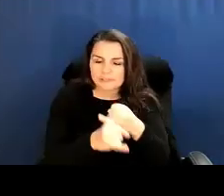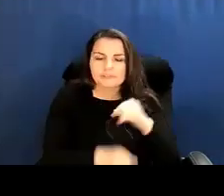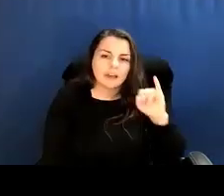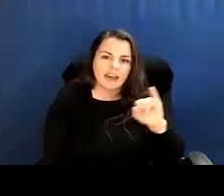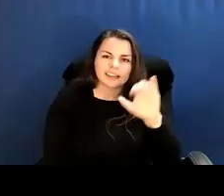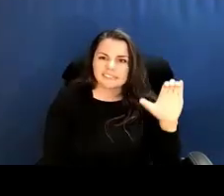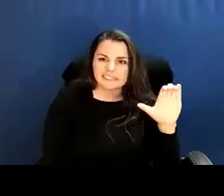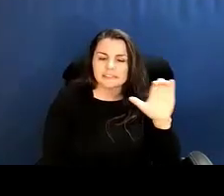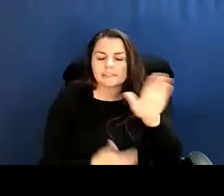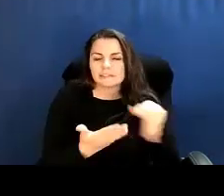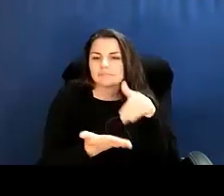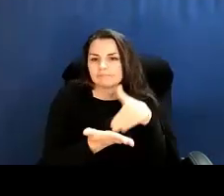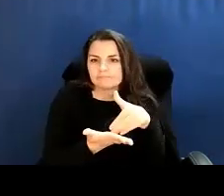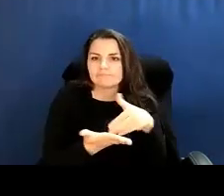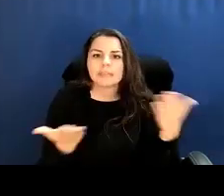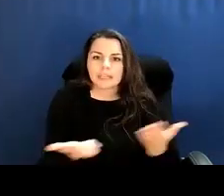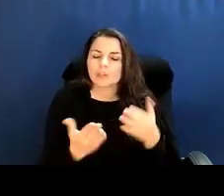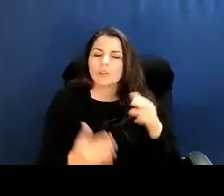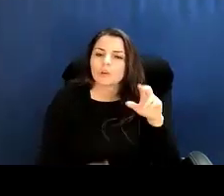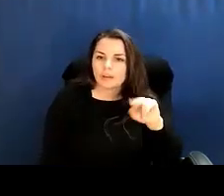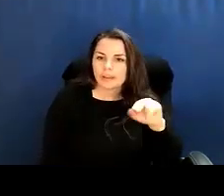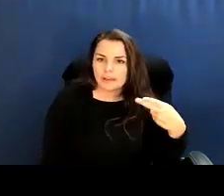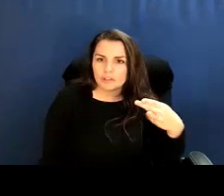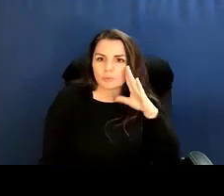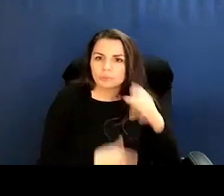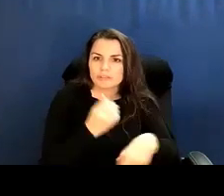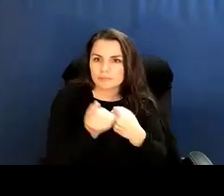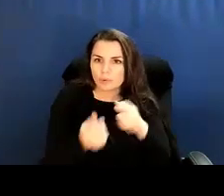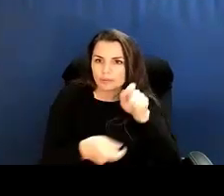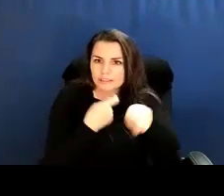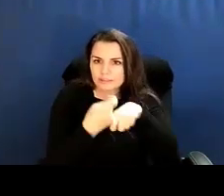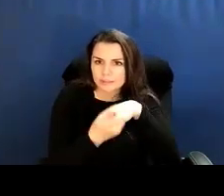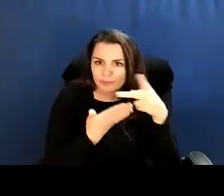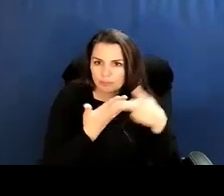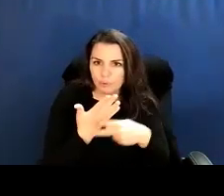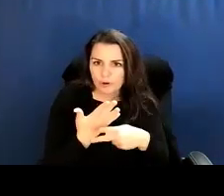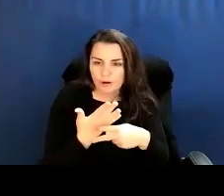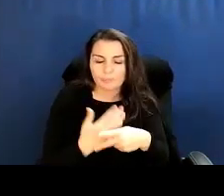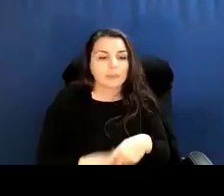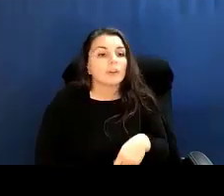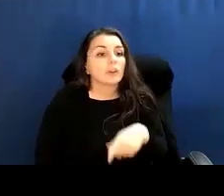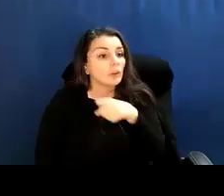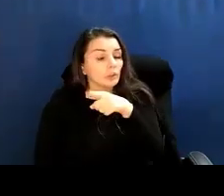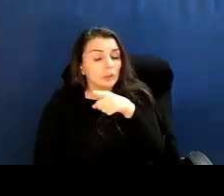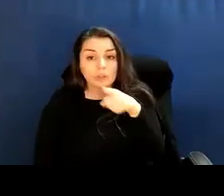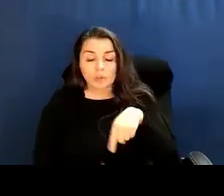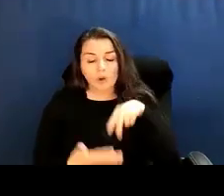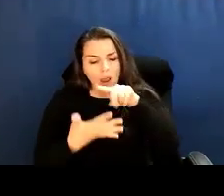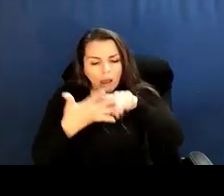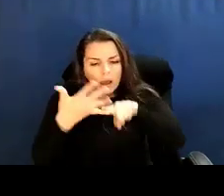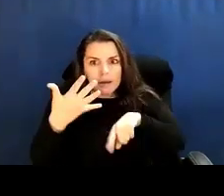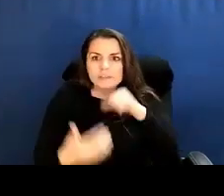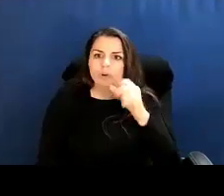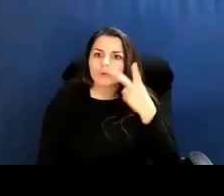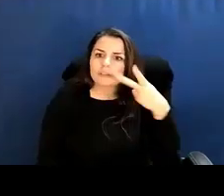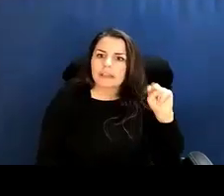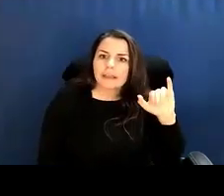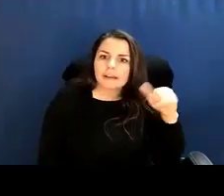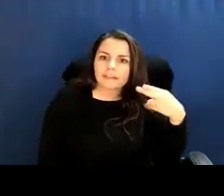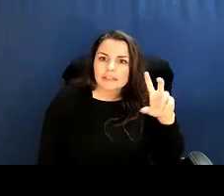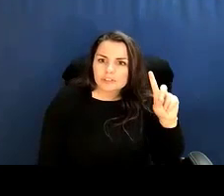ICs, at NIH that support that program. So if you don't see NICHD or NCI or some